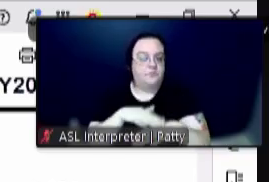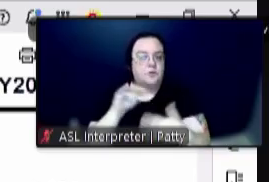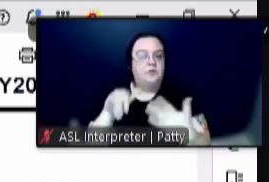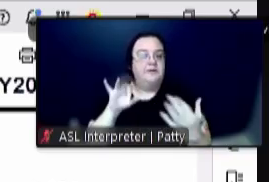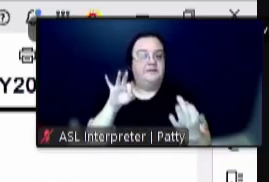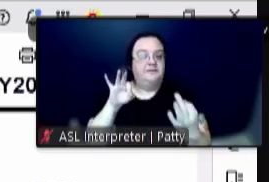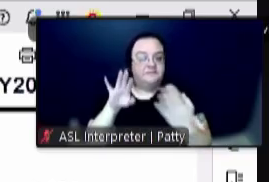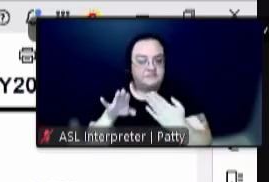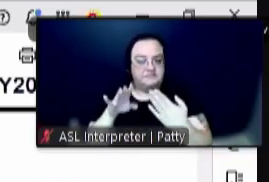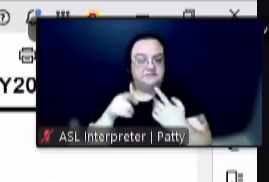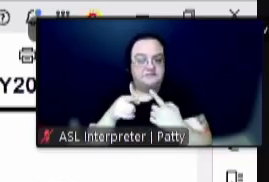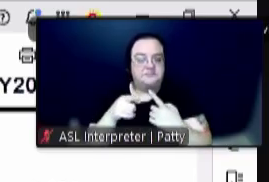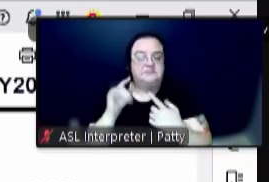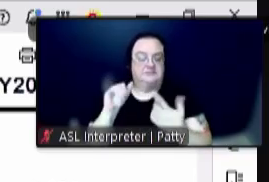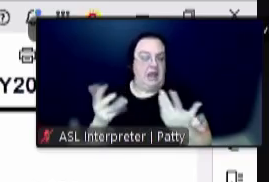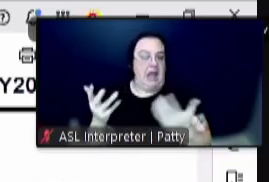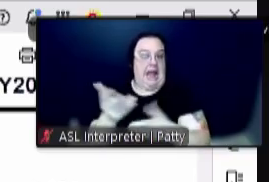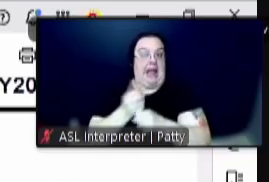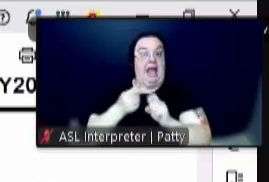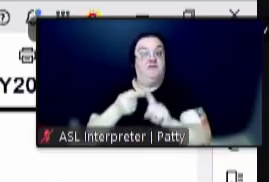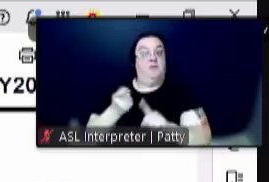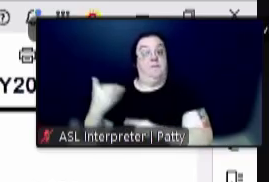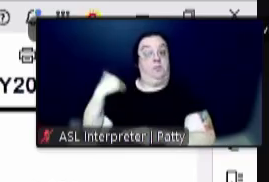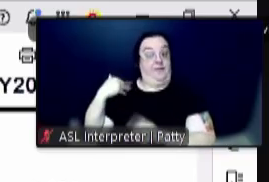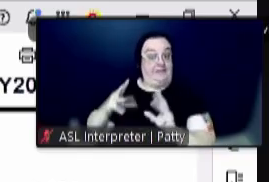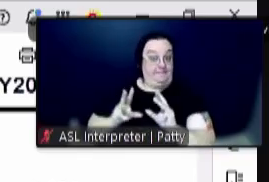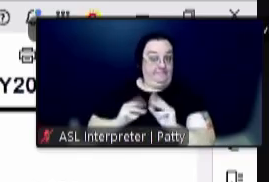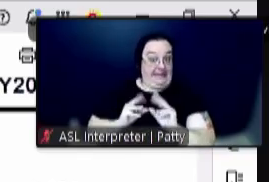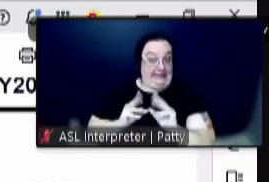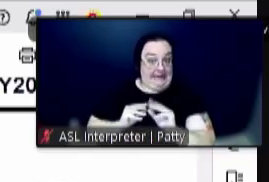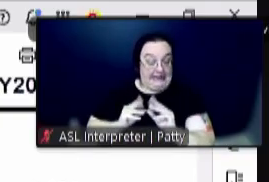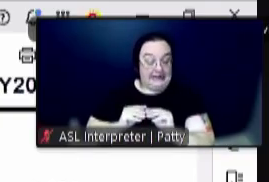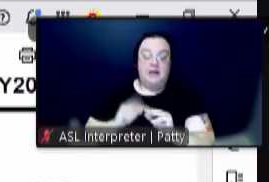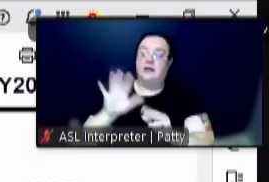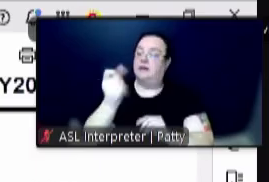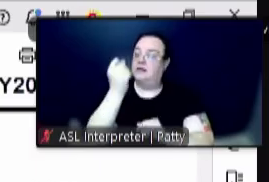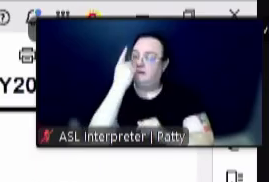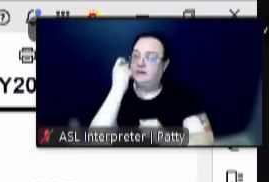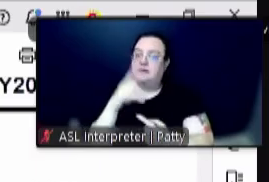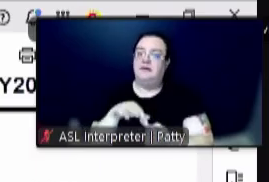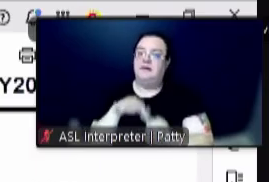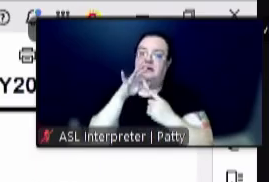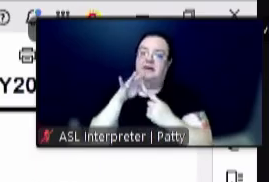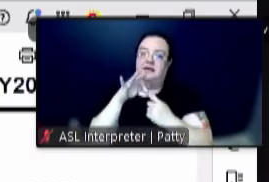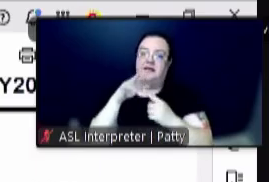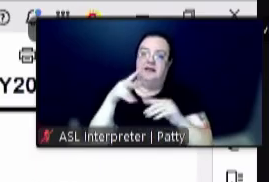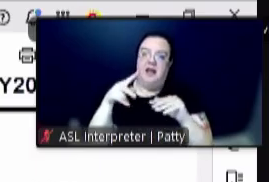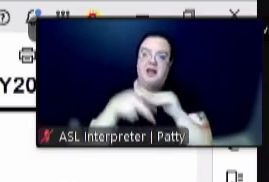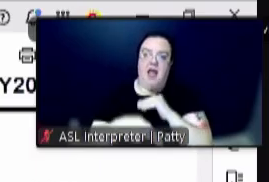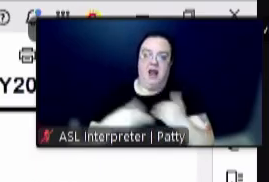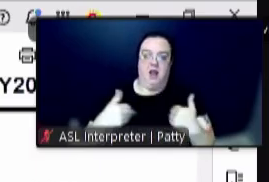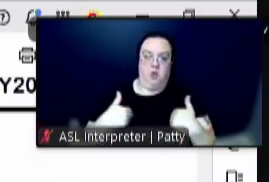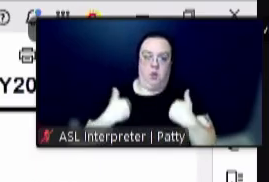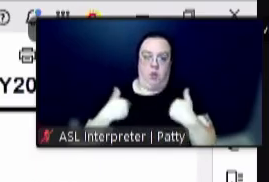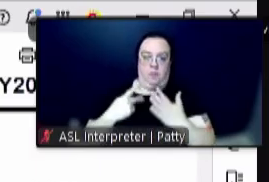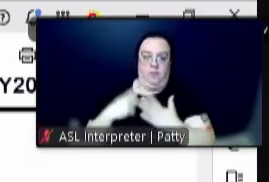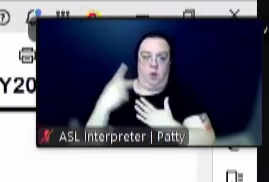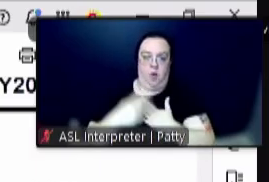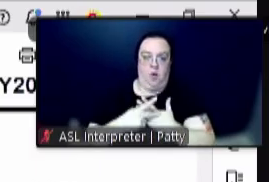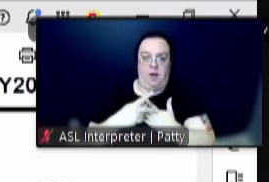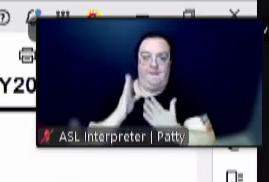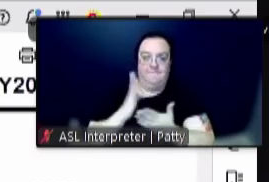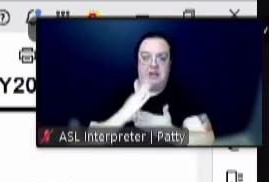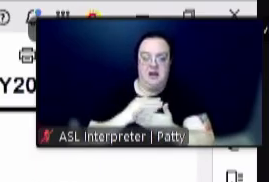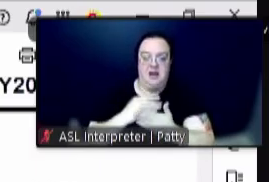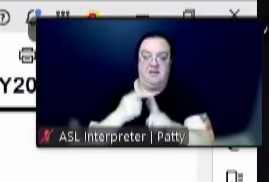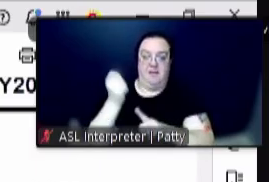received in the past meeting, with the exception of cutting the youth program budget from